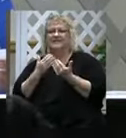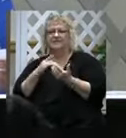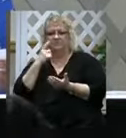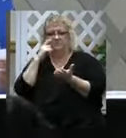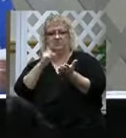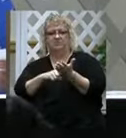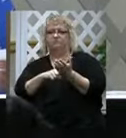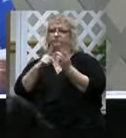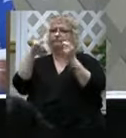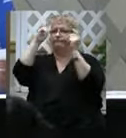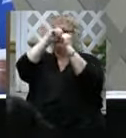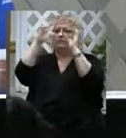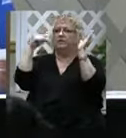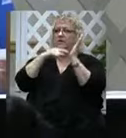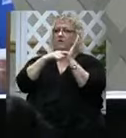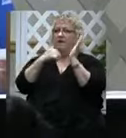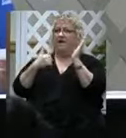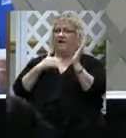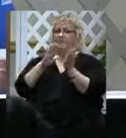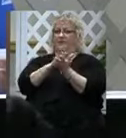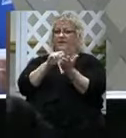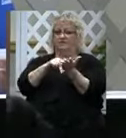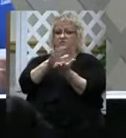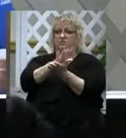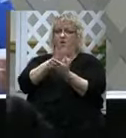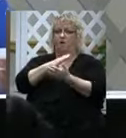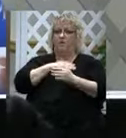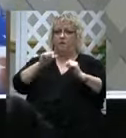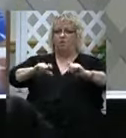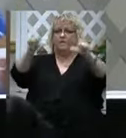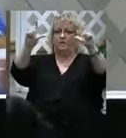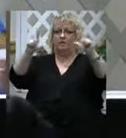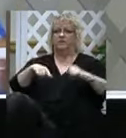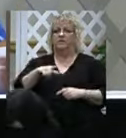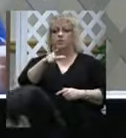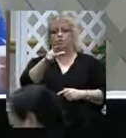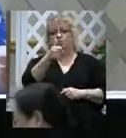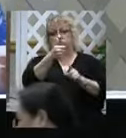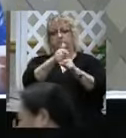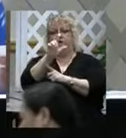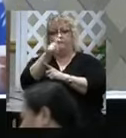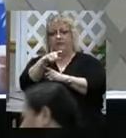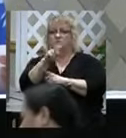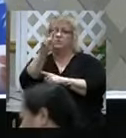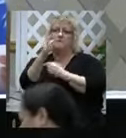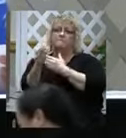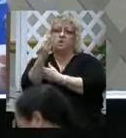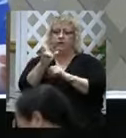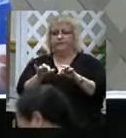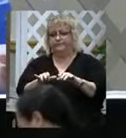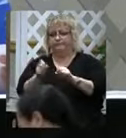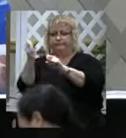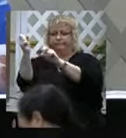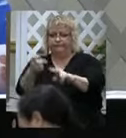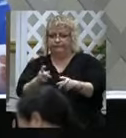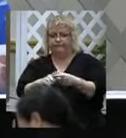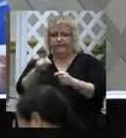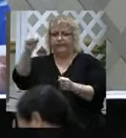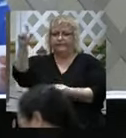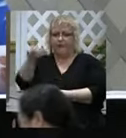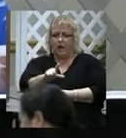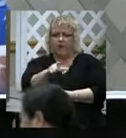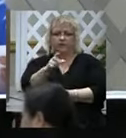to visualize that. If that's a document you will have on a website that an LEP user can go on at 2 o'clock in the morning, download or visit a website